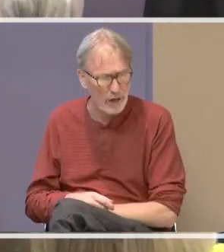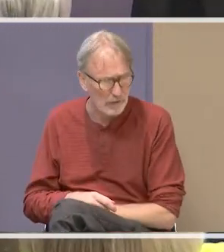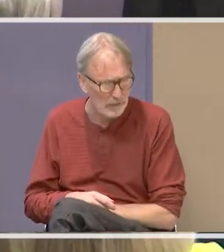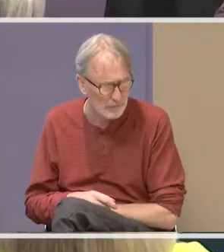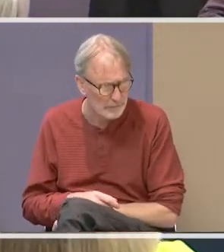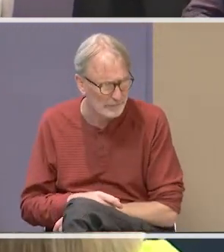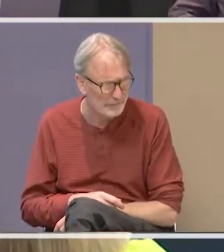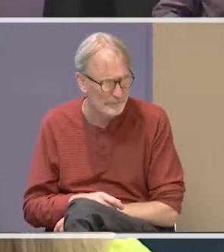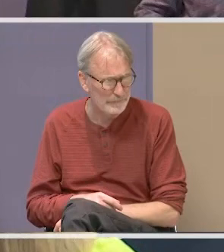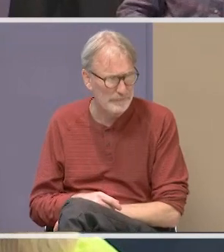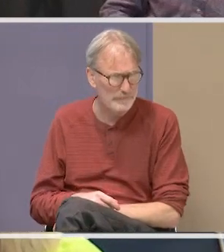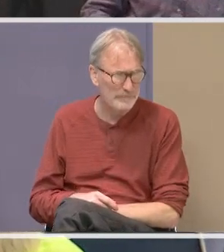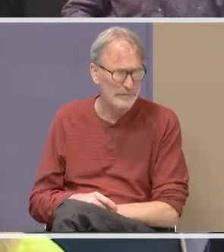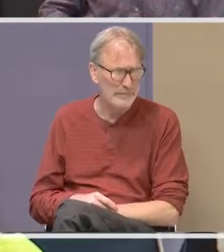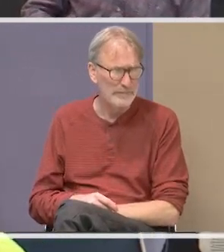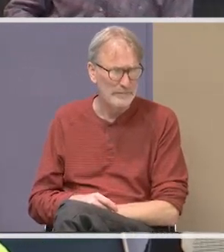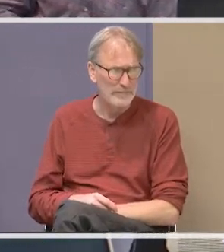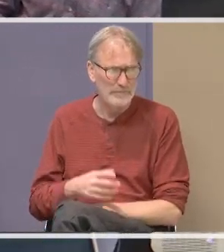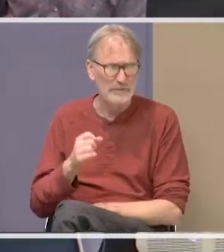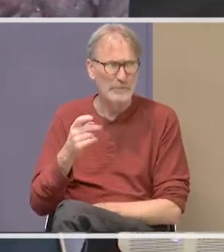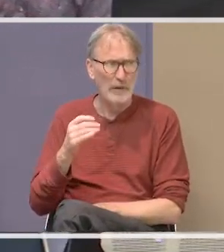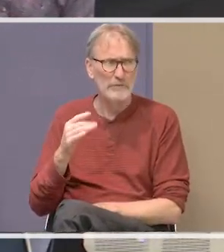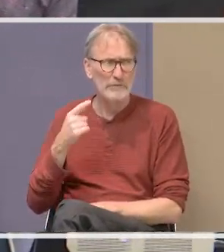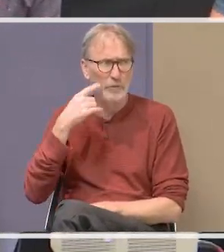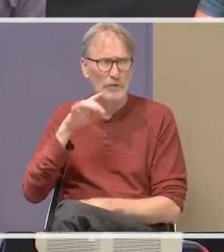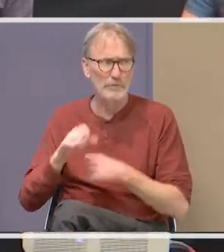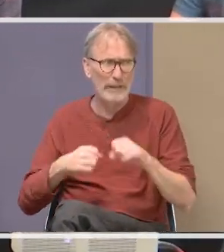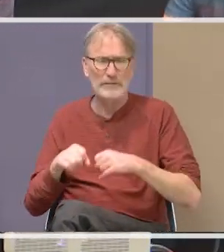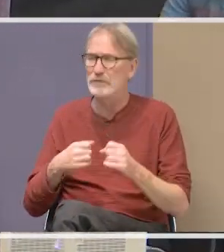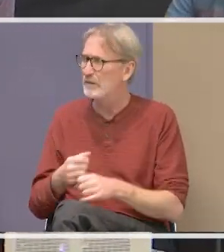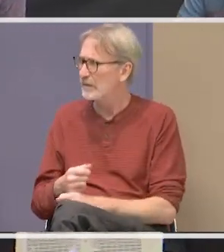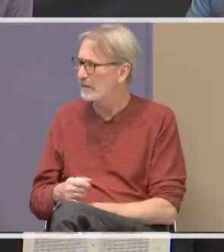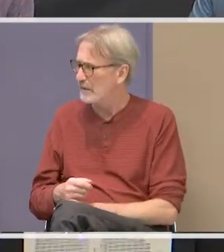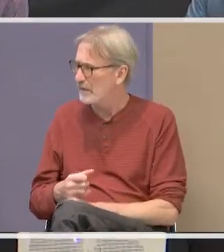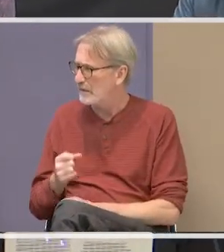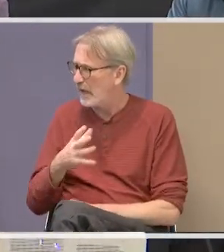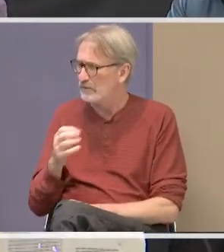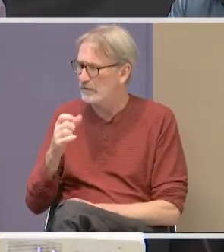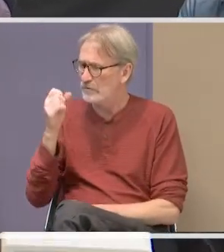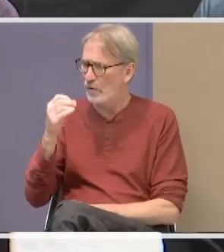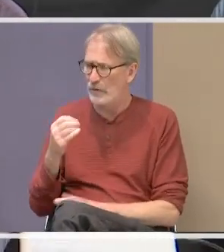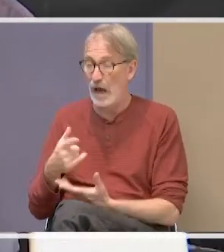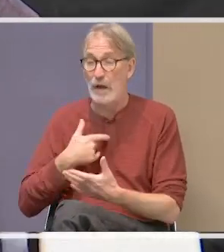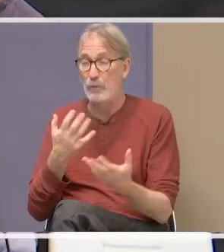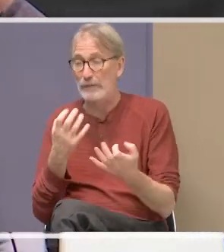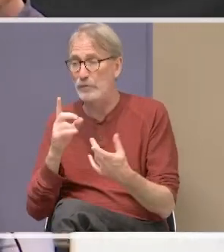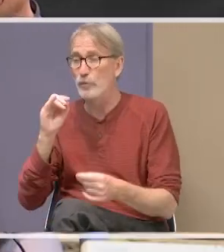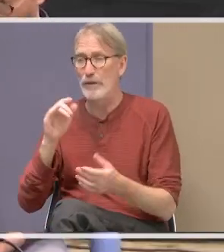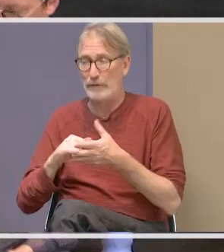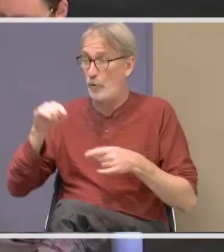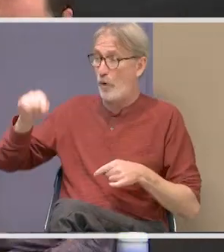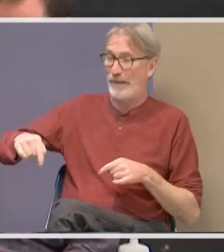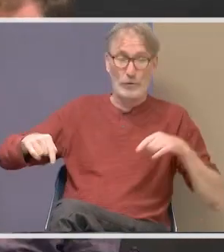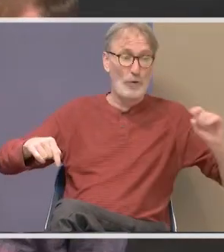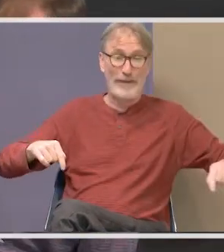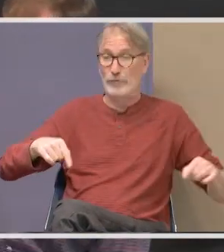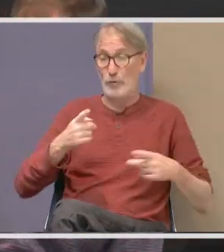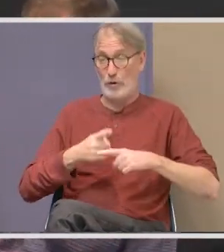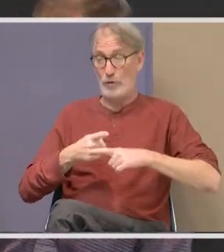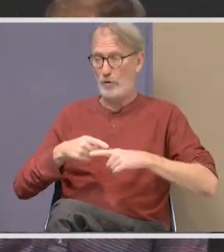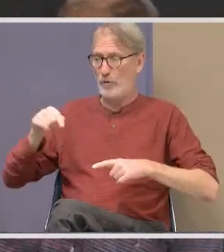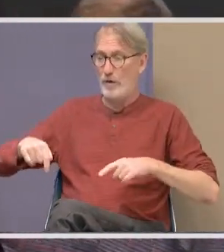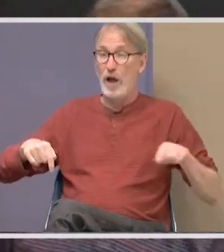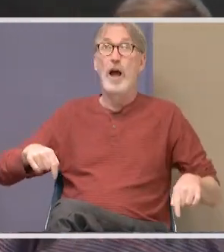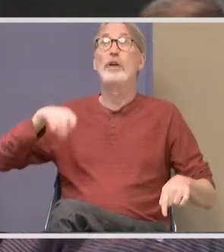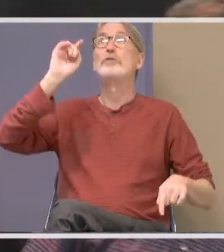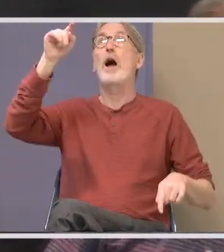because it's above us. It's cameras or radar. No, loops are gone, no more loops. And so I want to do that in each corner.